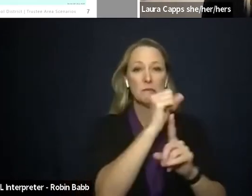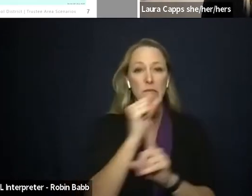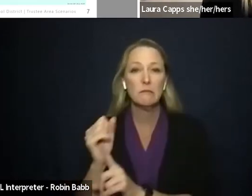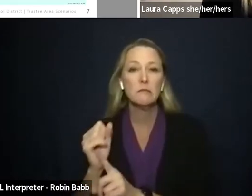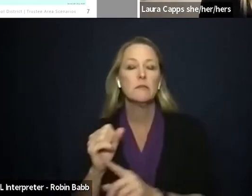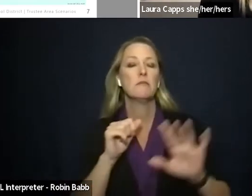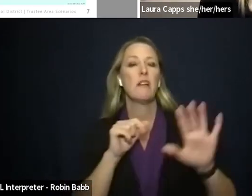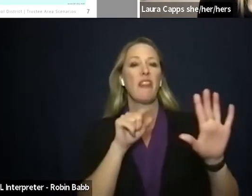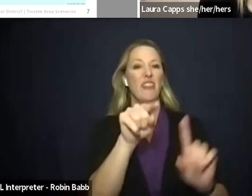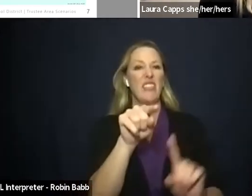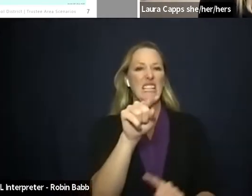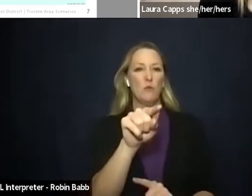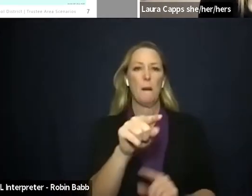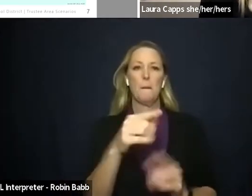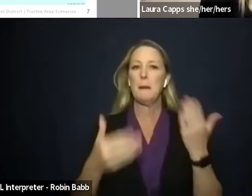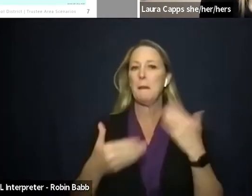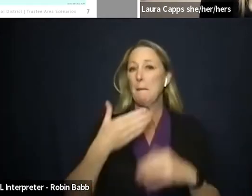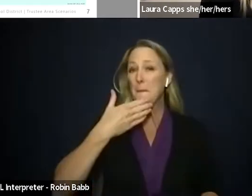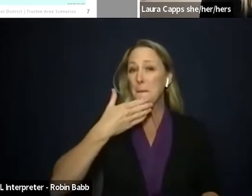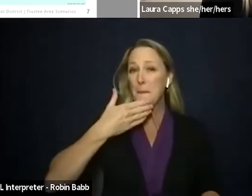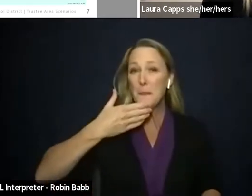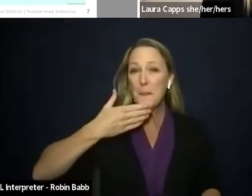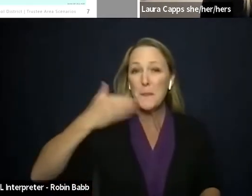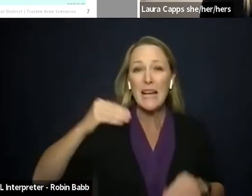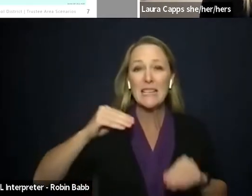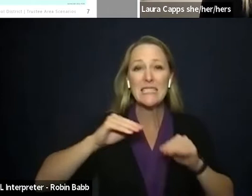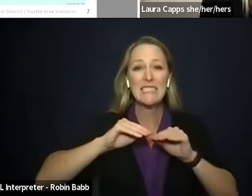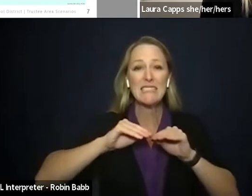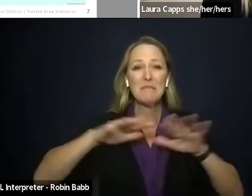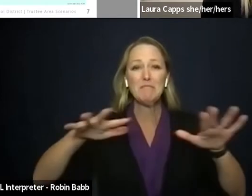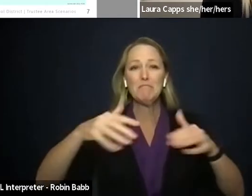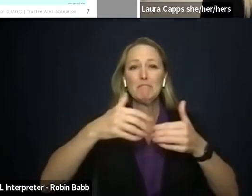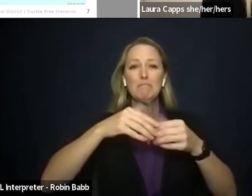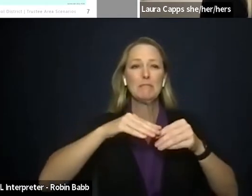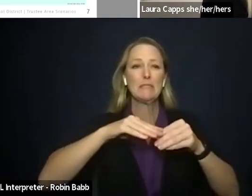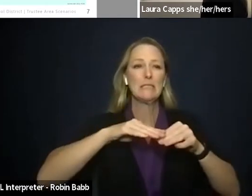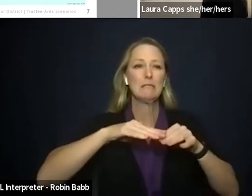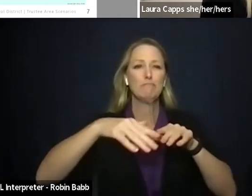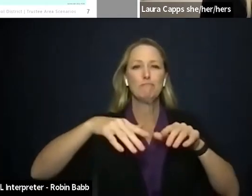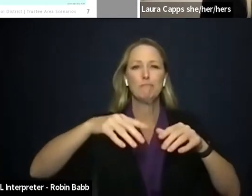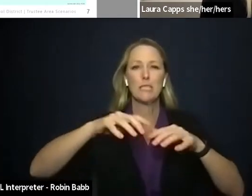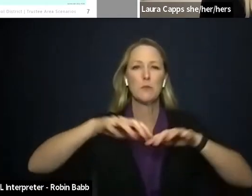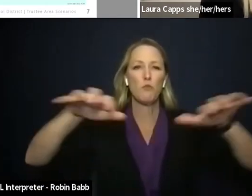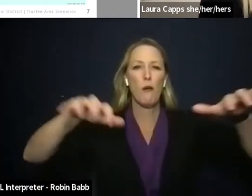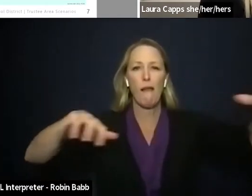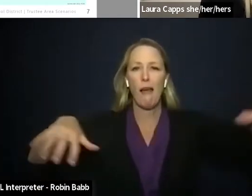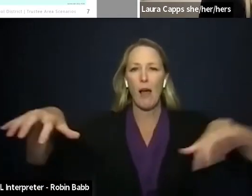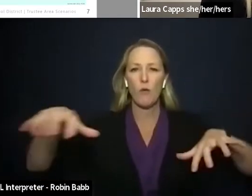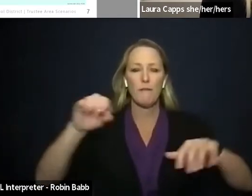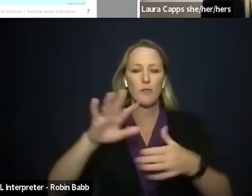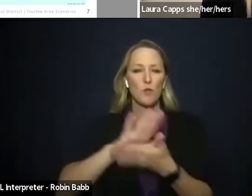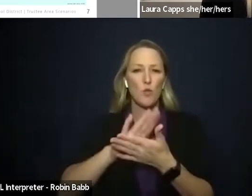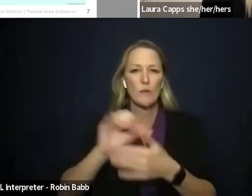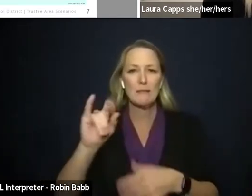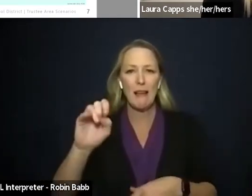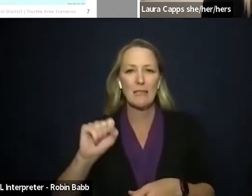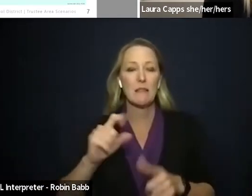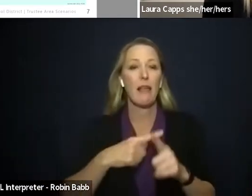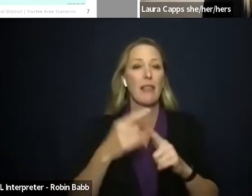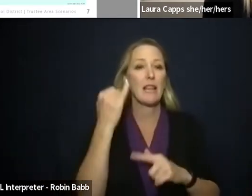the best distribution of school sites and then if you were to split the slide and look at the